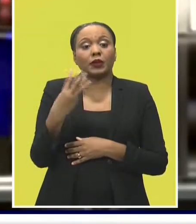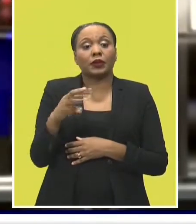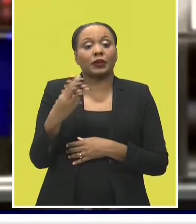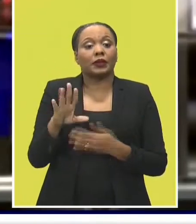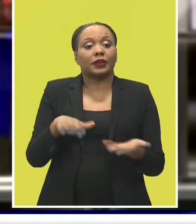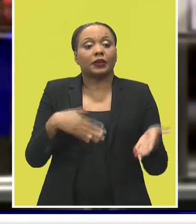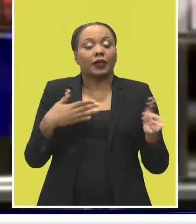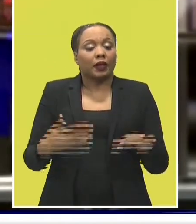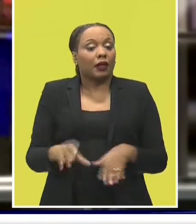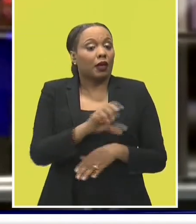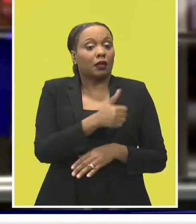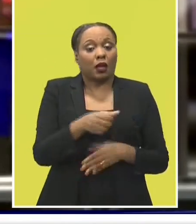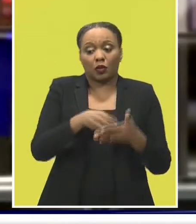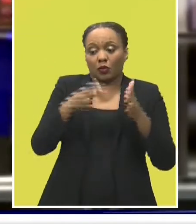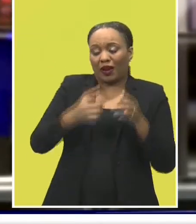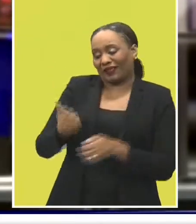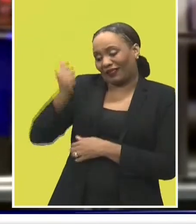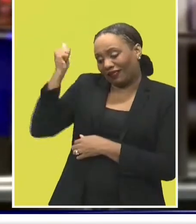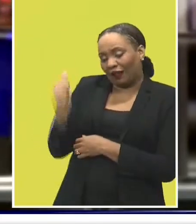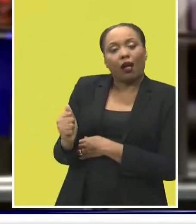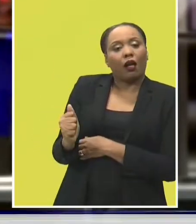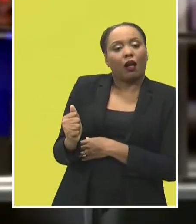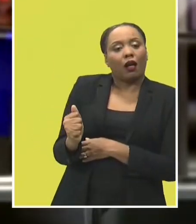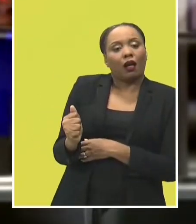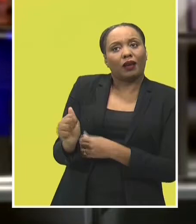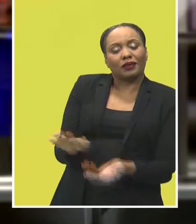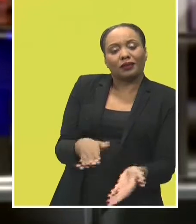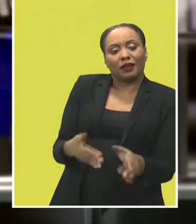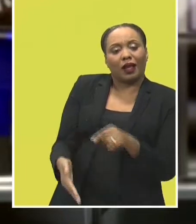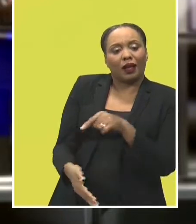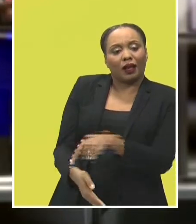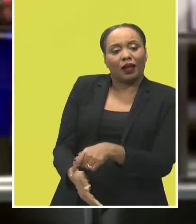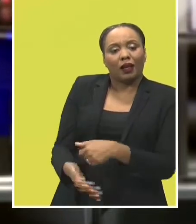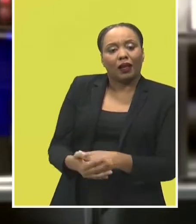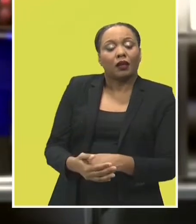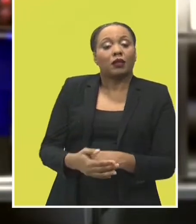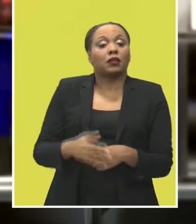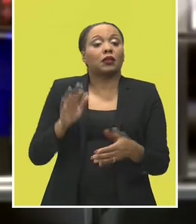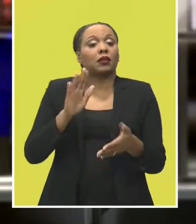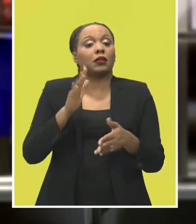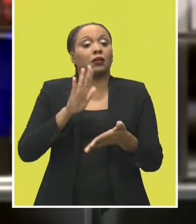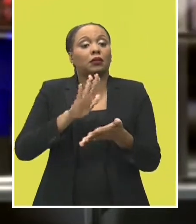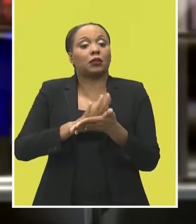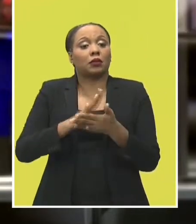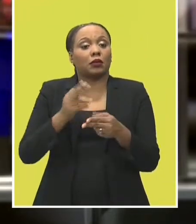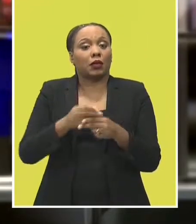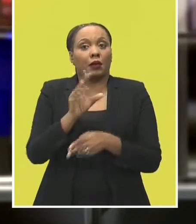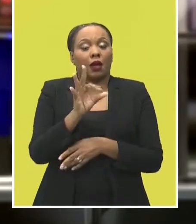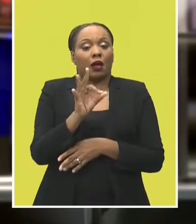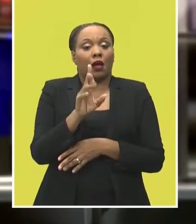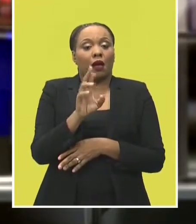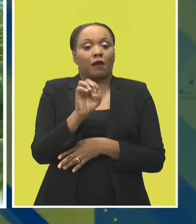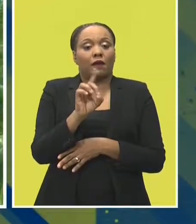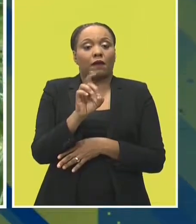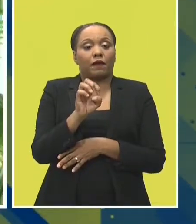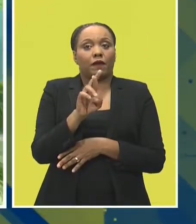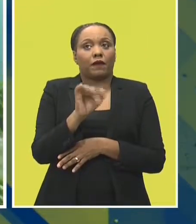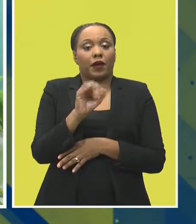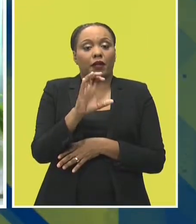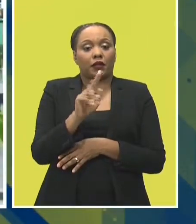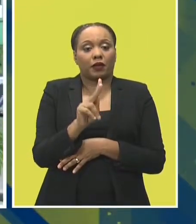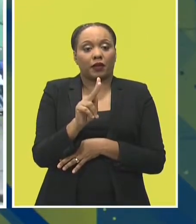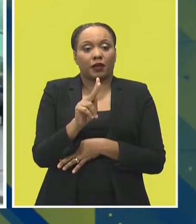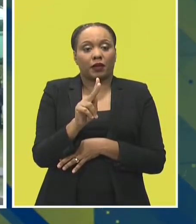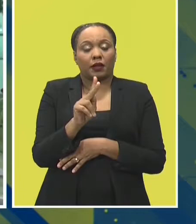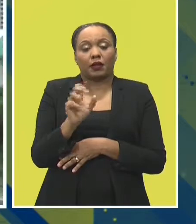being stabbed by another student. The incident occurred at the Frederick Smith Secondary School around 1 this afternoon. Now, neither the